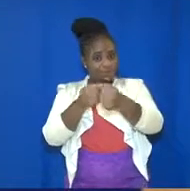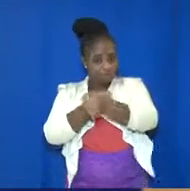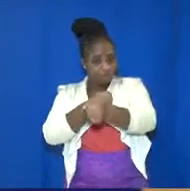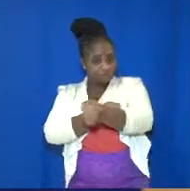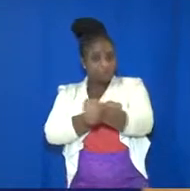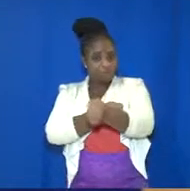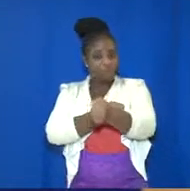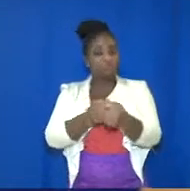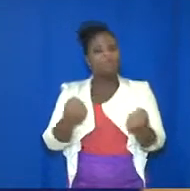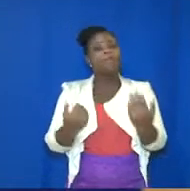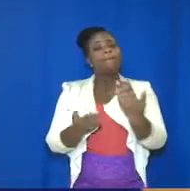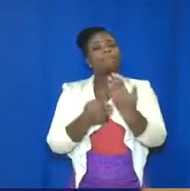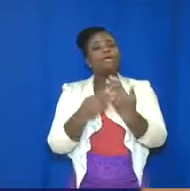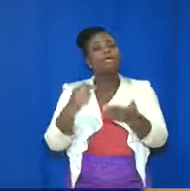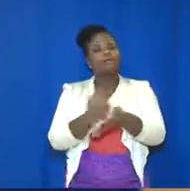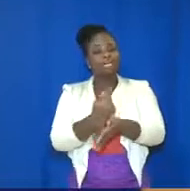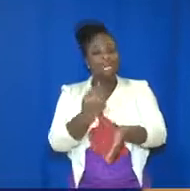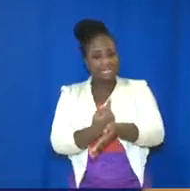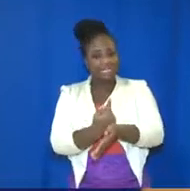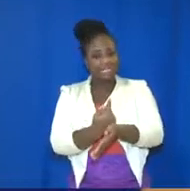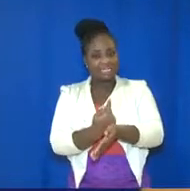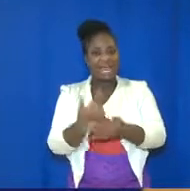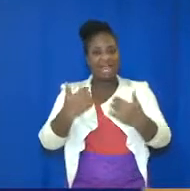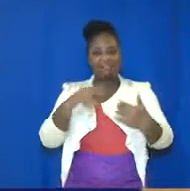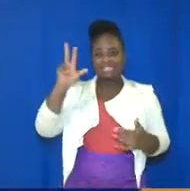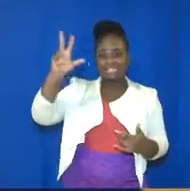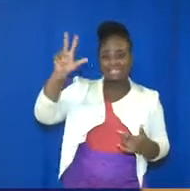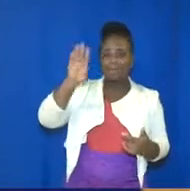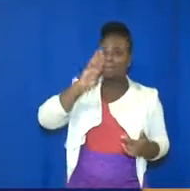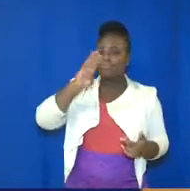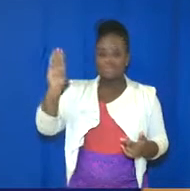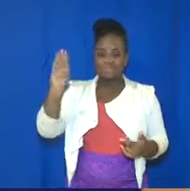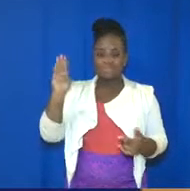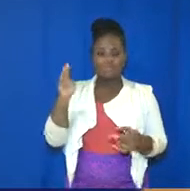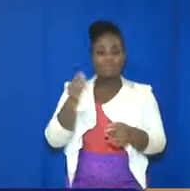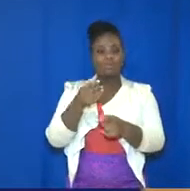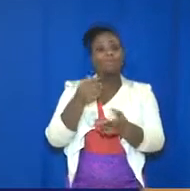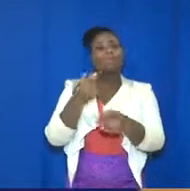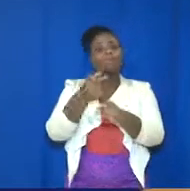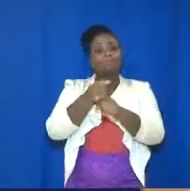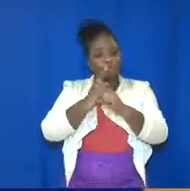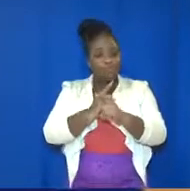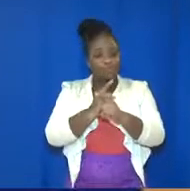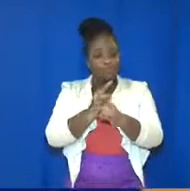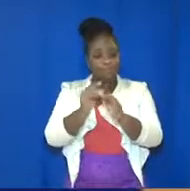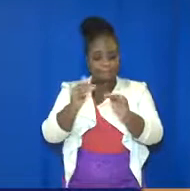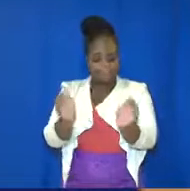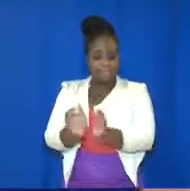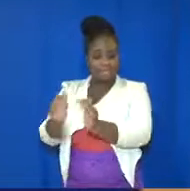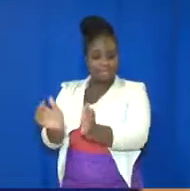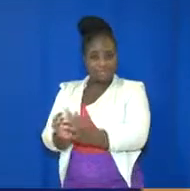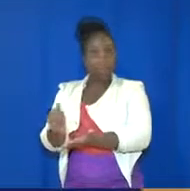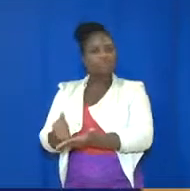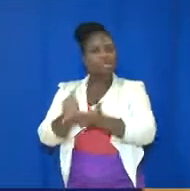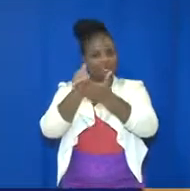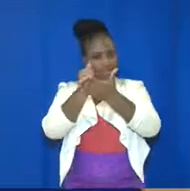the support of the Bank of Ghana, have also instituted a 3 billion cedi credit and stimulus package to